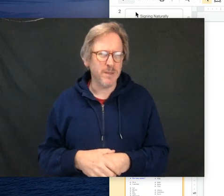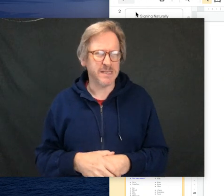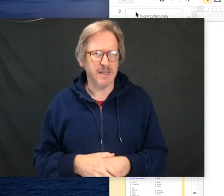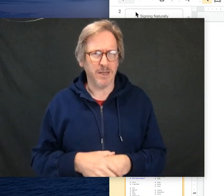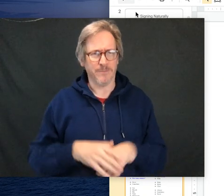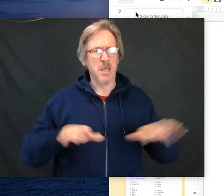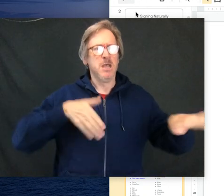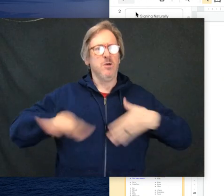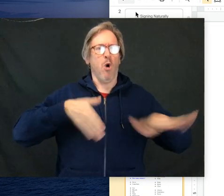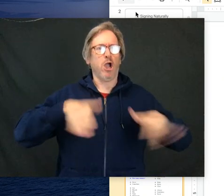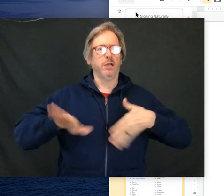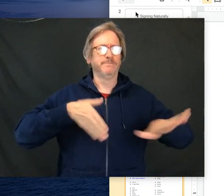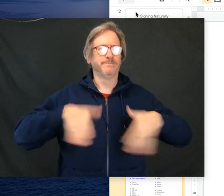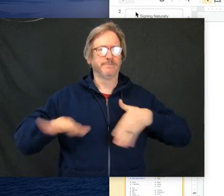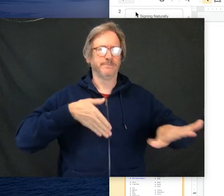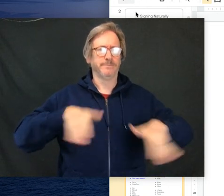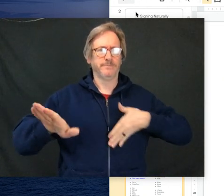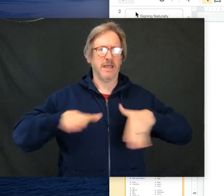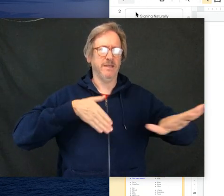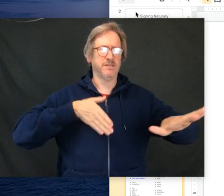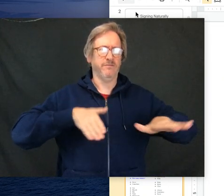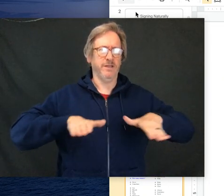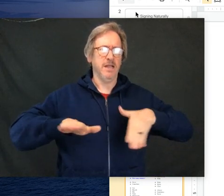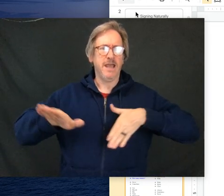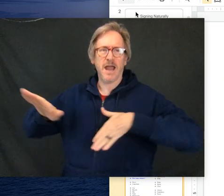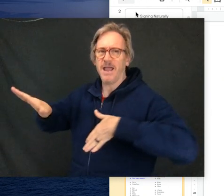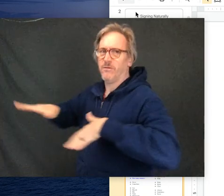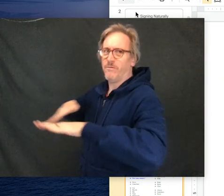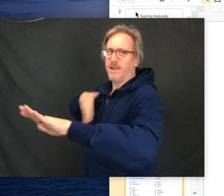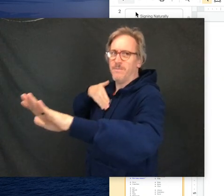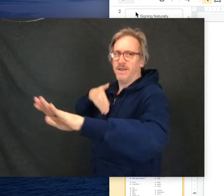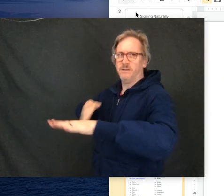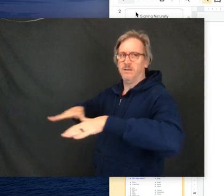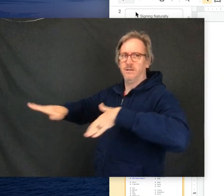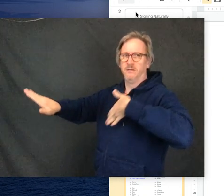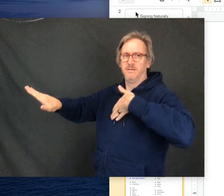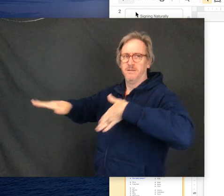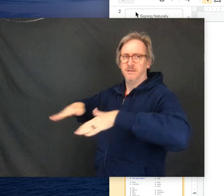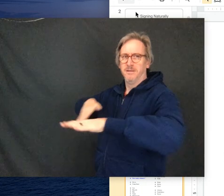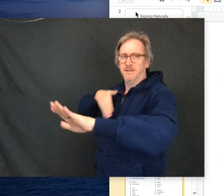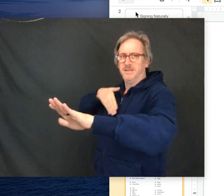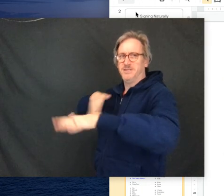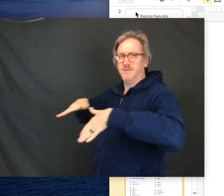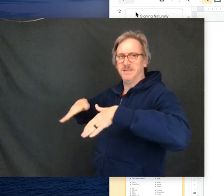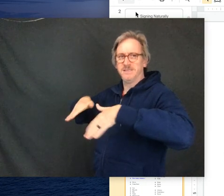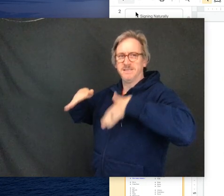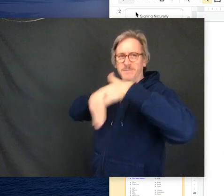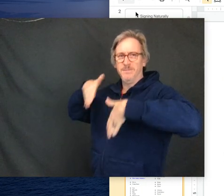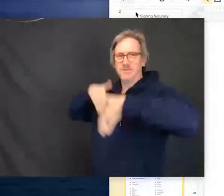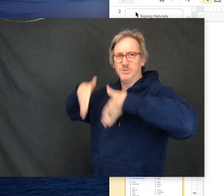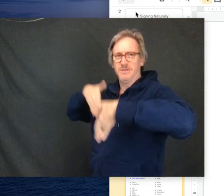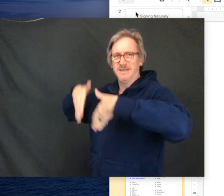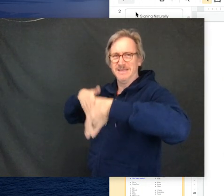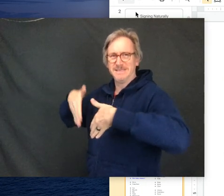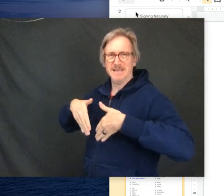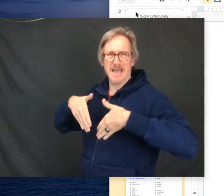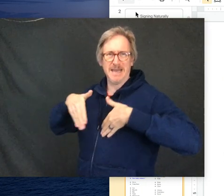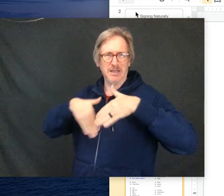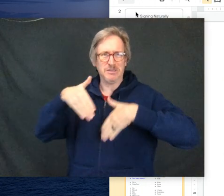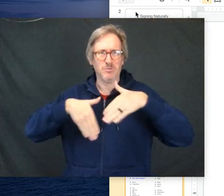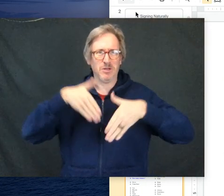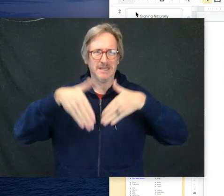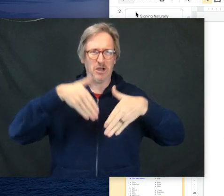So it makes the same idea. Walk, and these are the feet. And I recommend doing this. Some people do this,